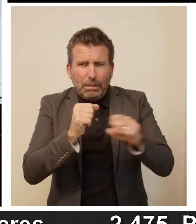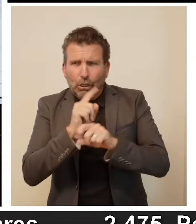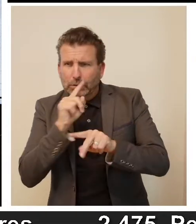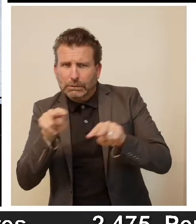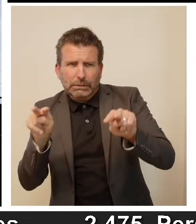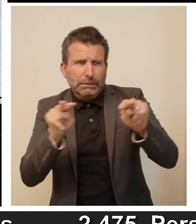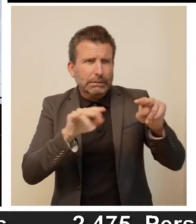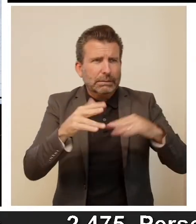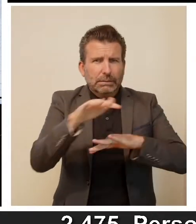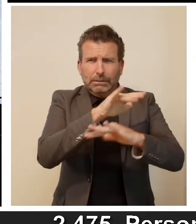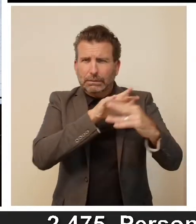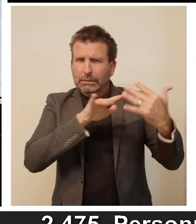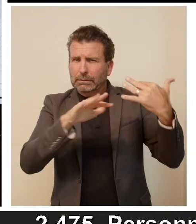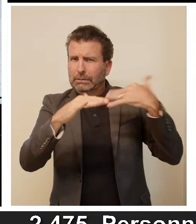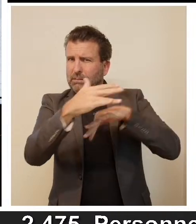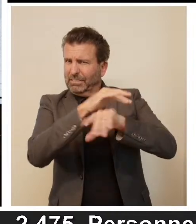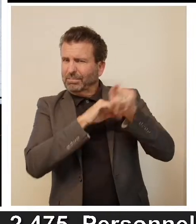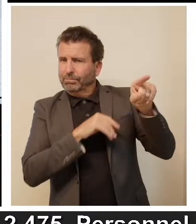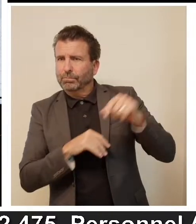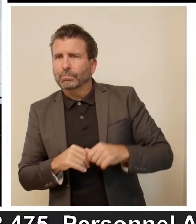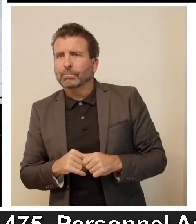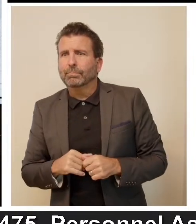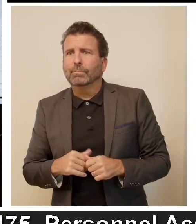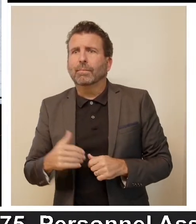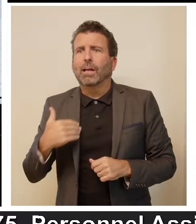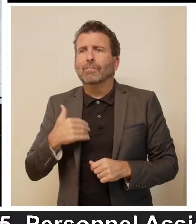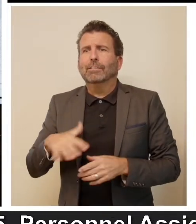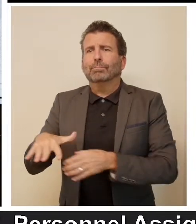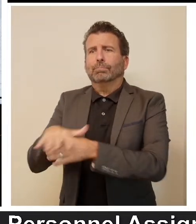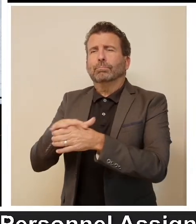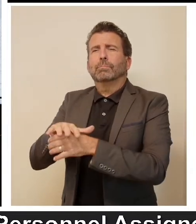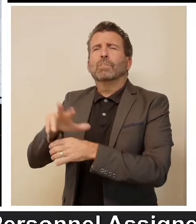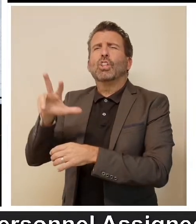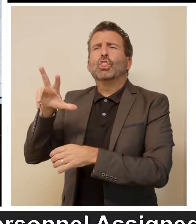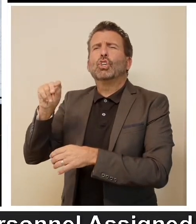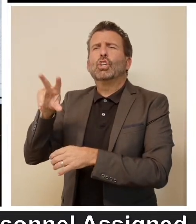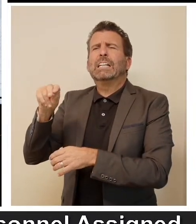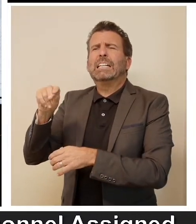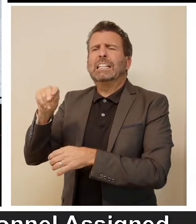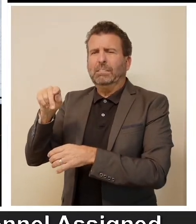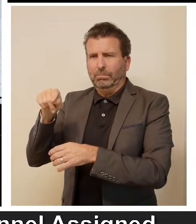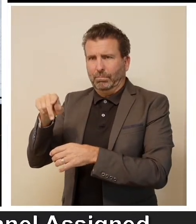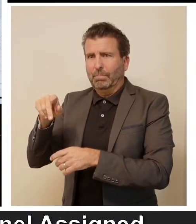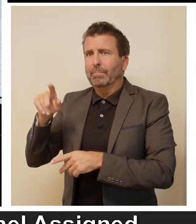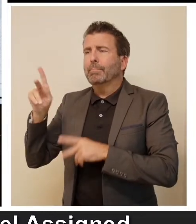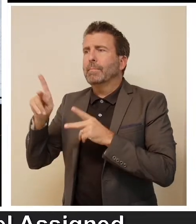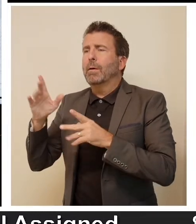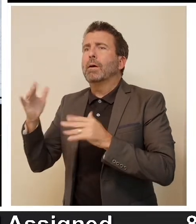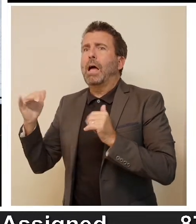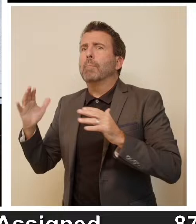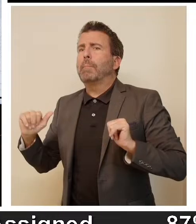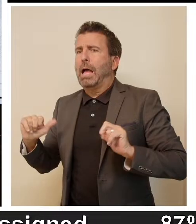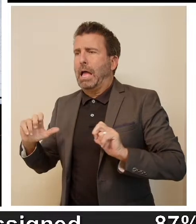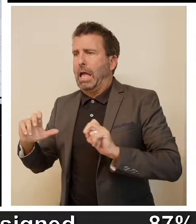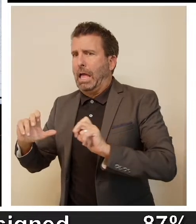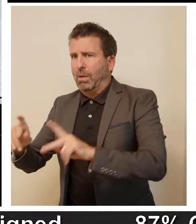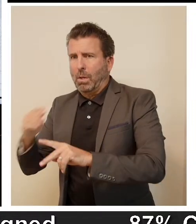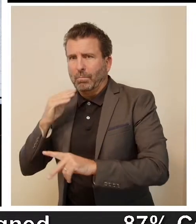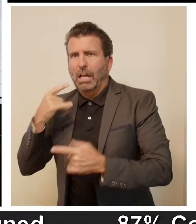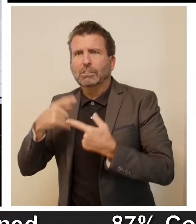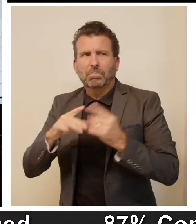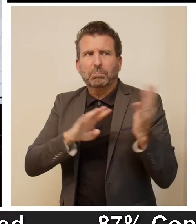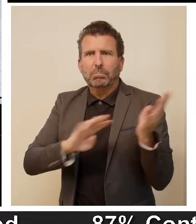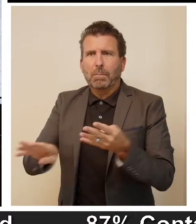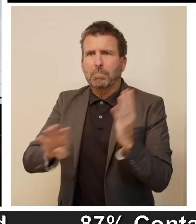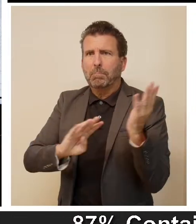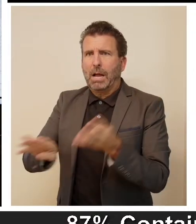when you can see it, we call them Branch 30. We've repopulated this, assisting with repopulation, and we've put a